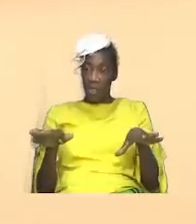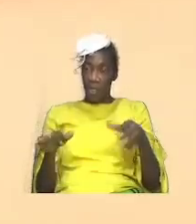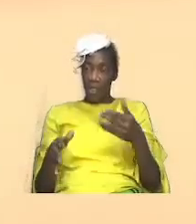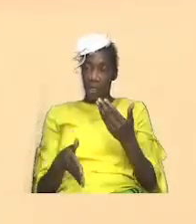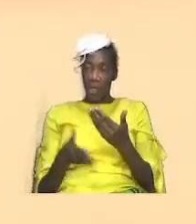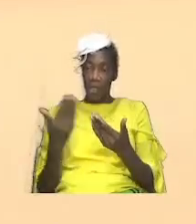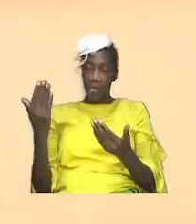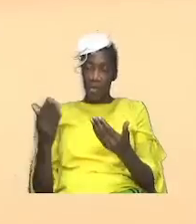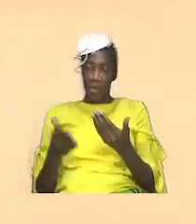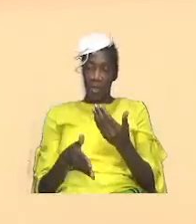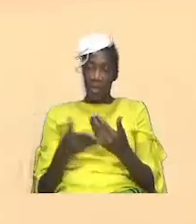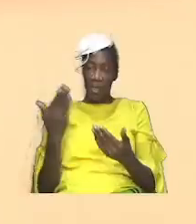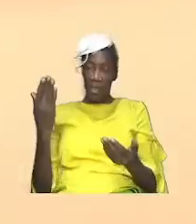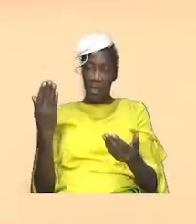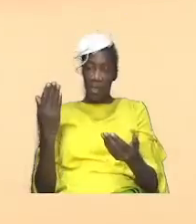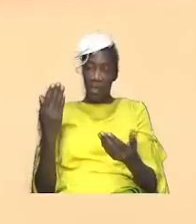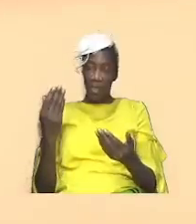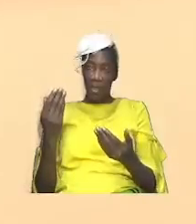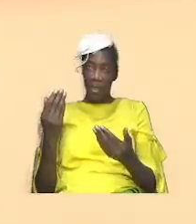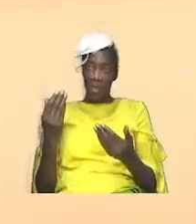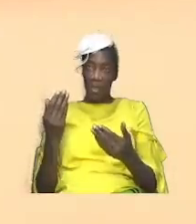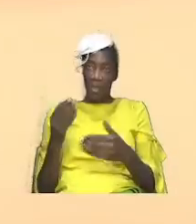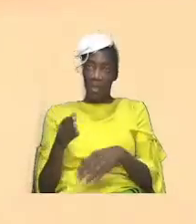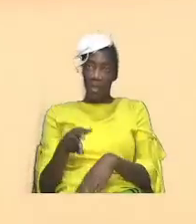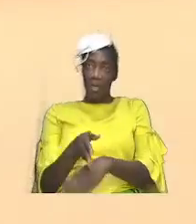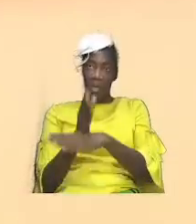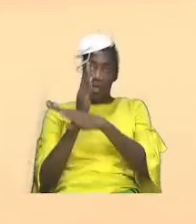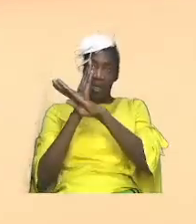empty-handed. Even people who